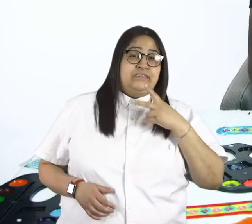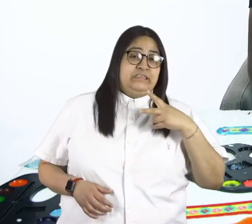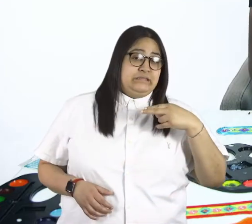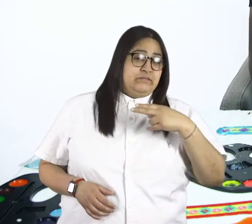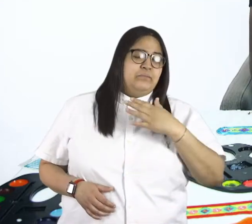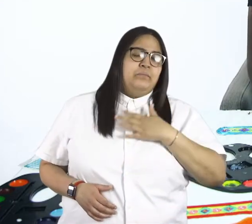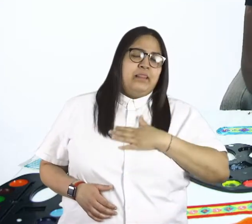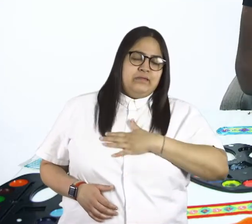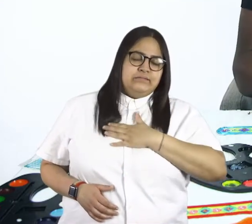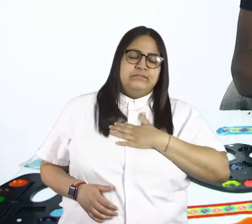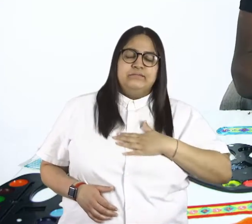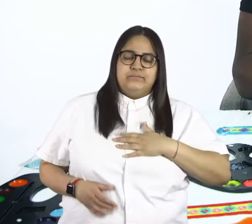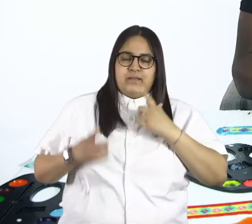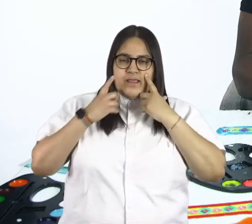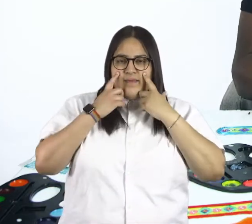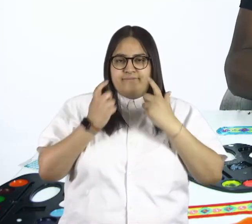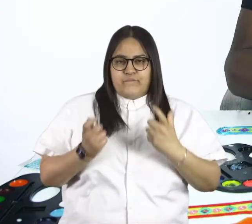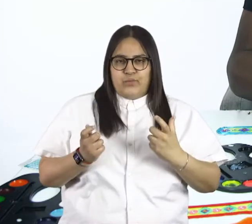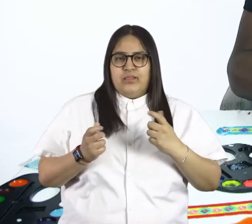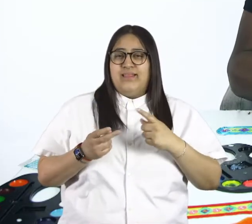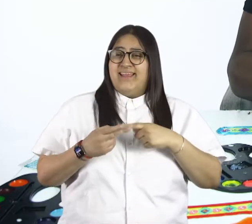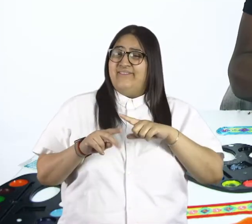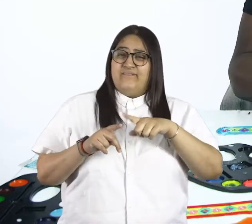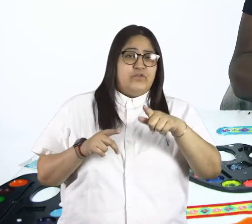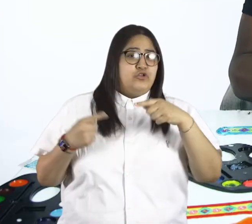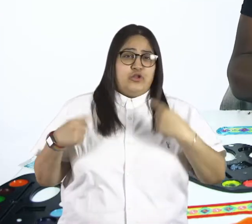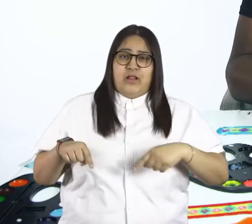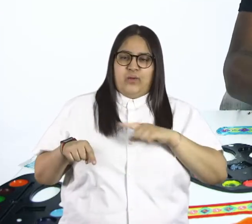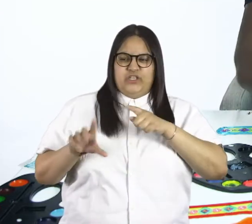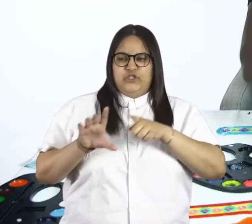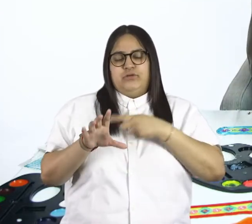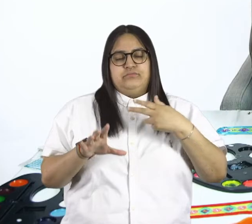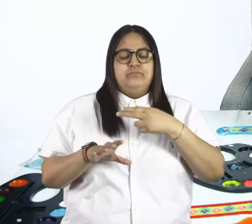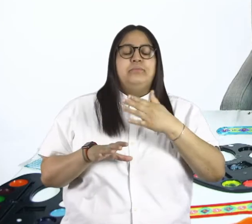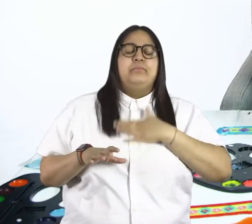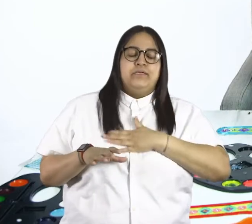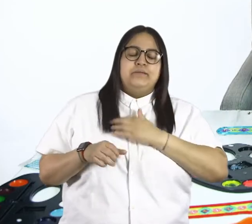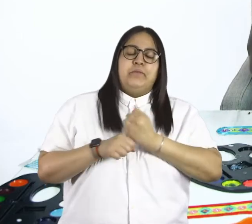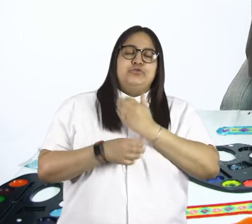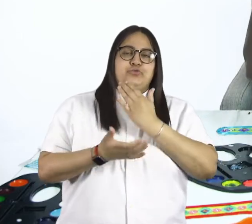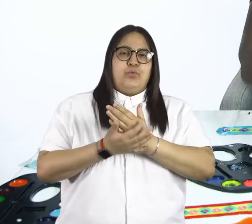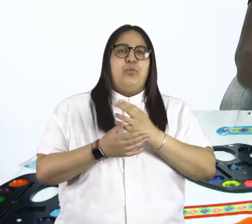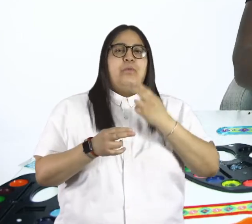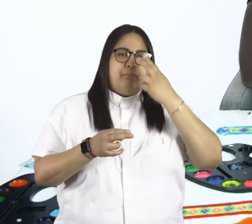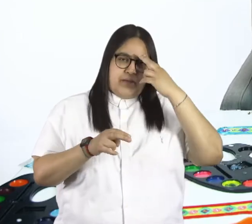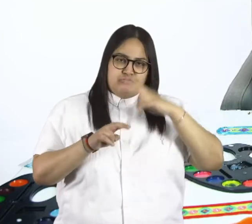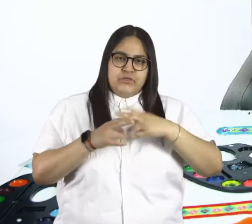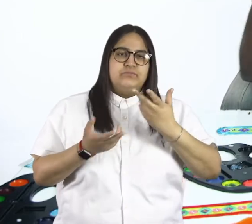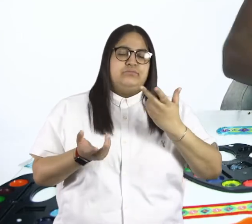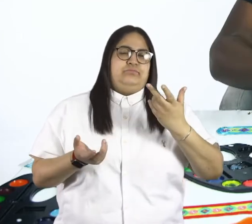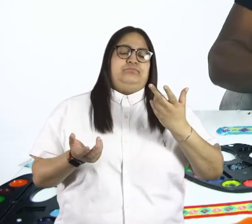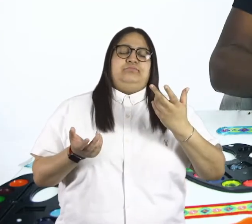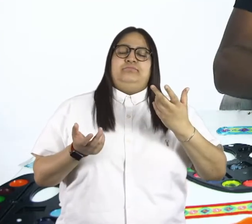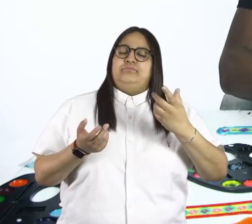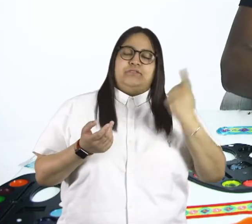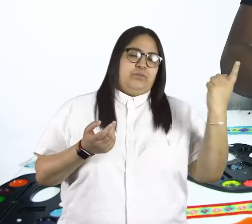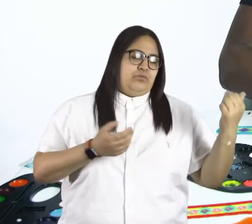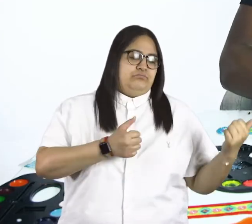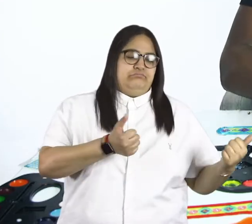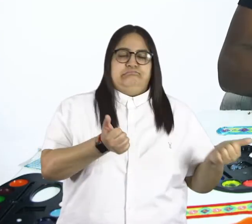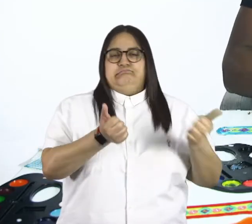if not, please be accompanied by your parents or a legal guardian.